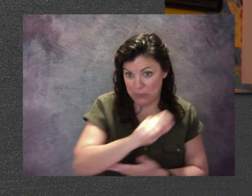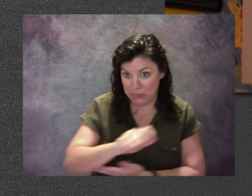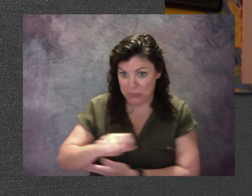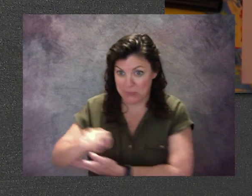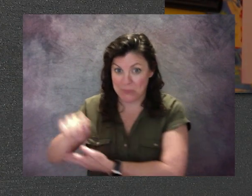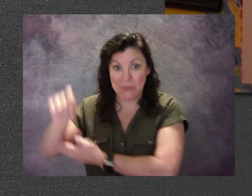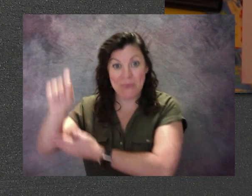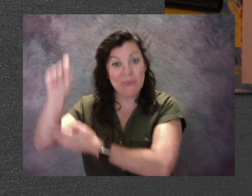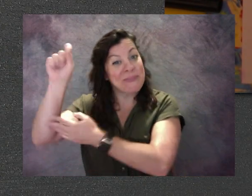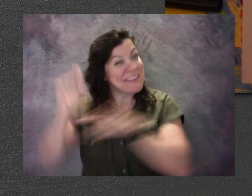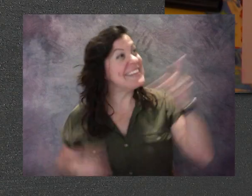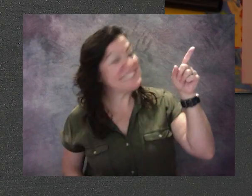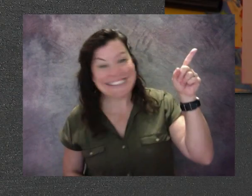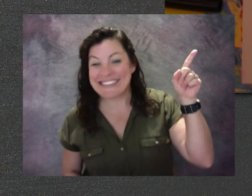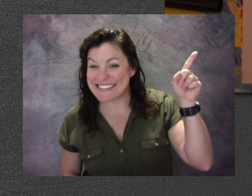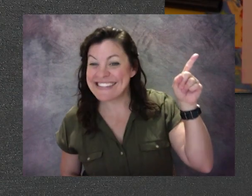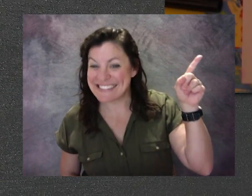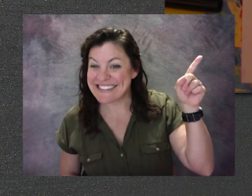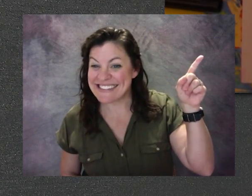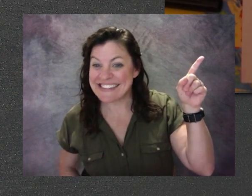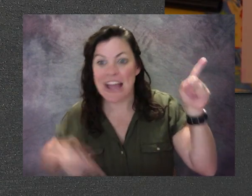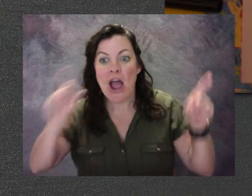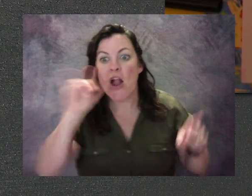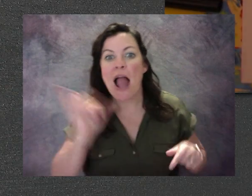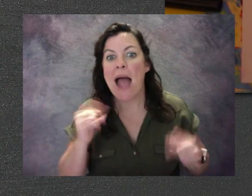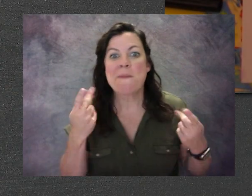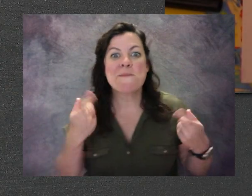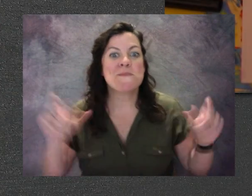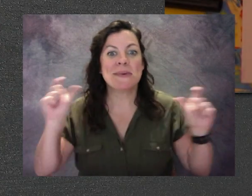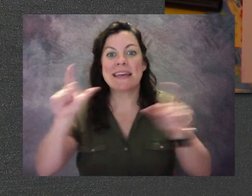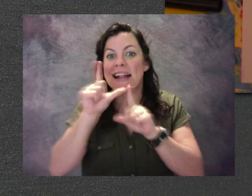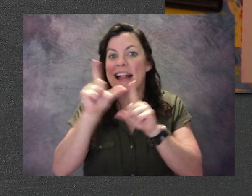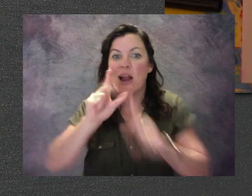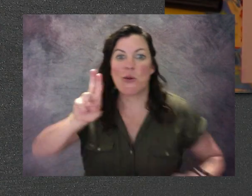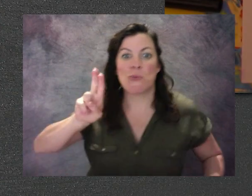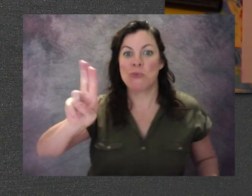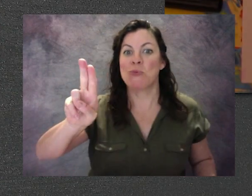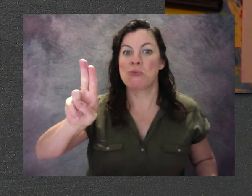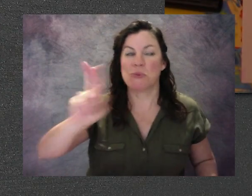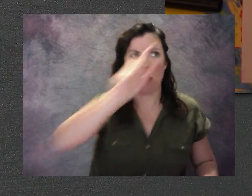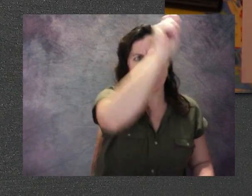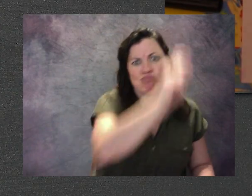up. It looks like a big U, doesn't it? Now we're going to